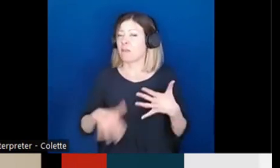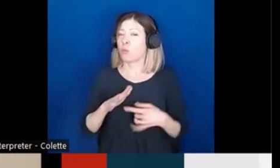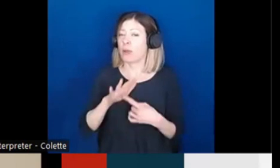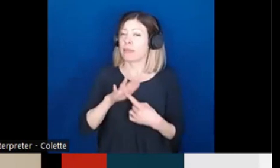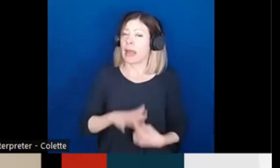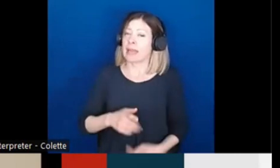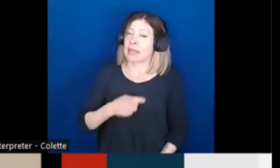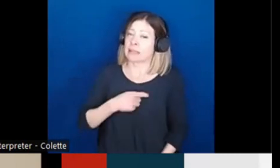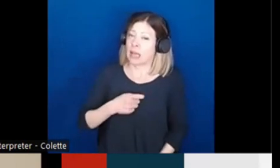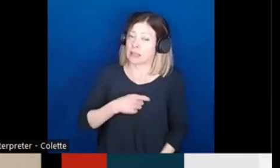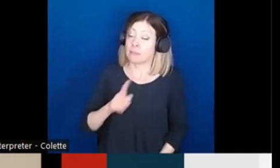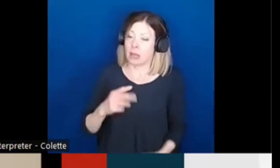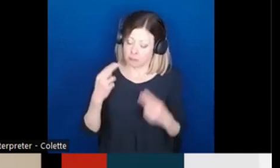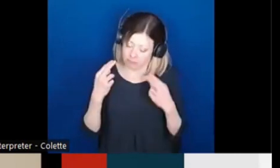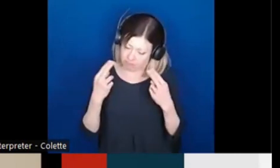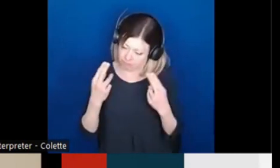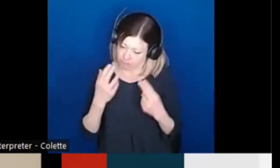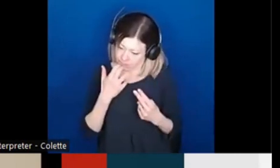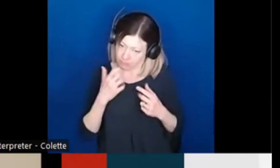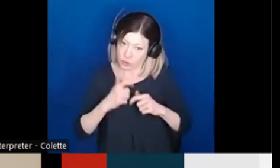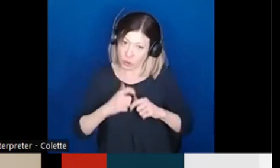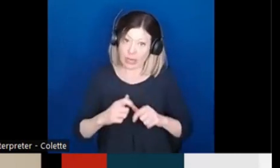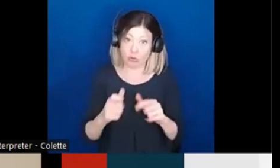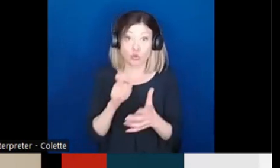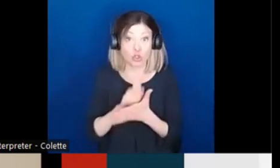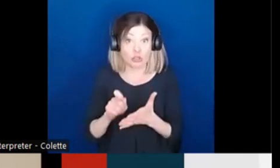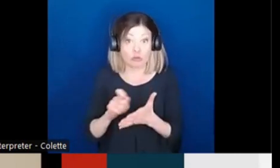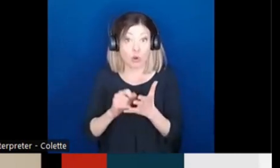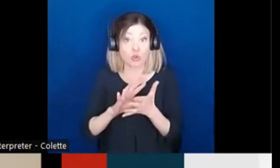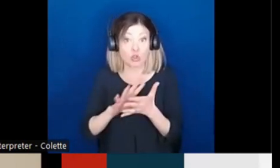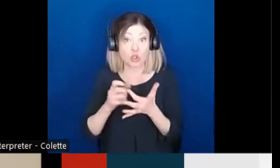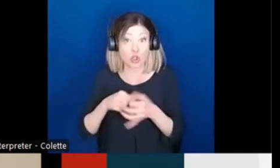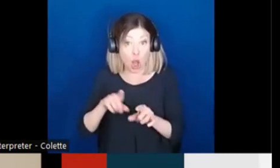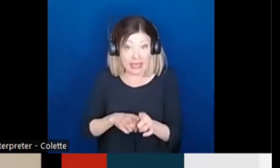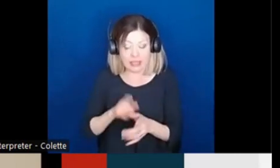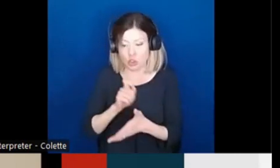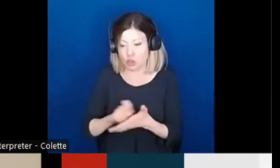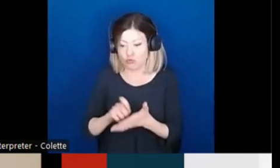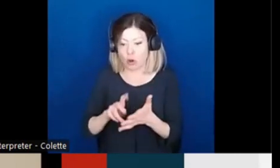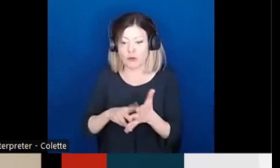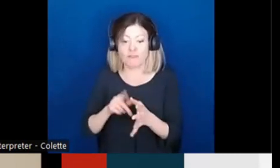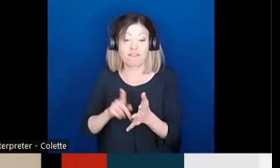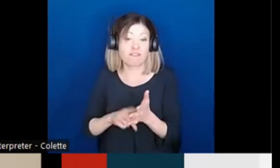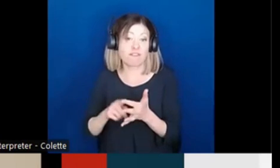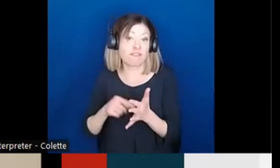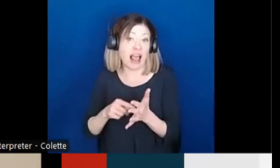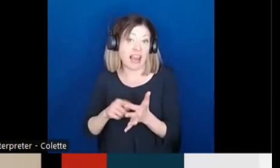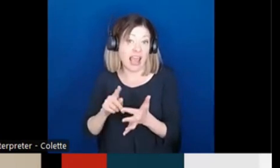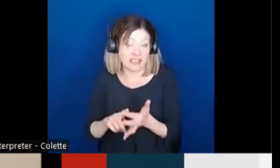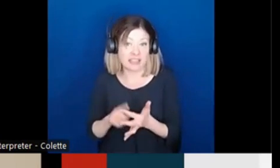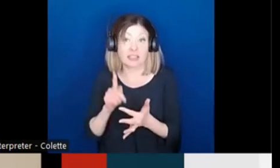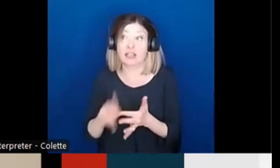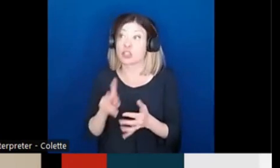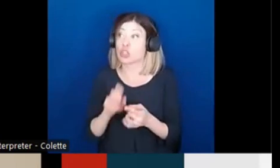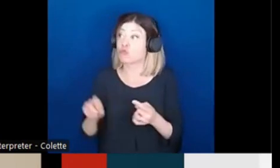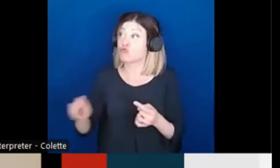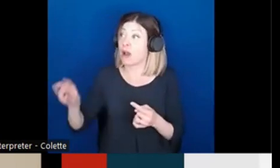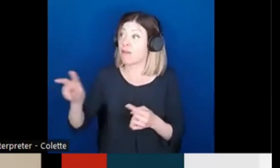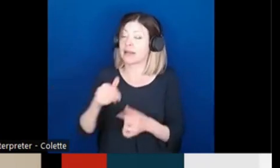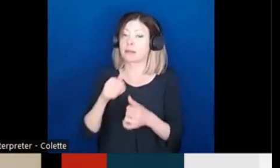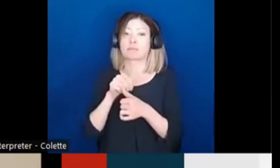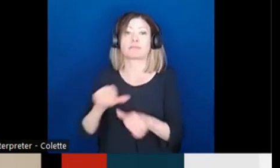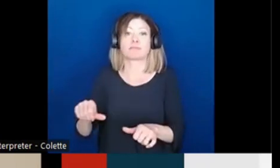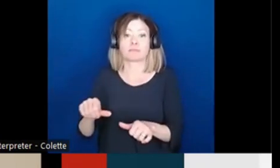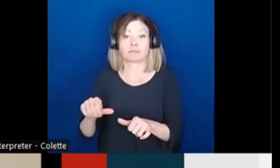But she carried on. She wrote Shirley, she wrote Villette, she did a little bit of travelling. She eventually married her father's